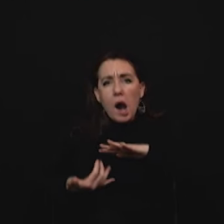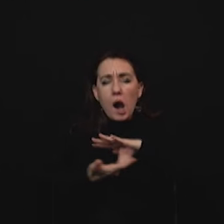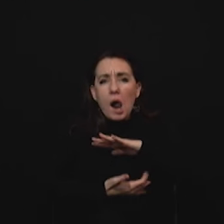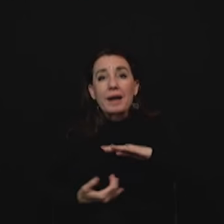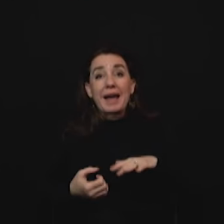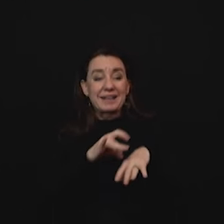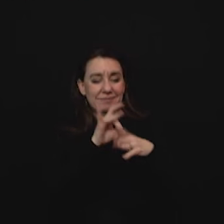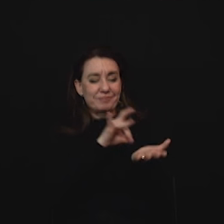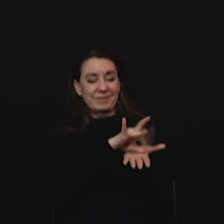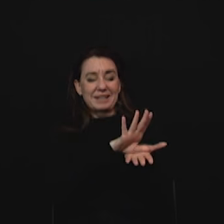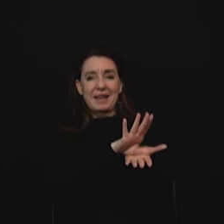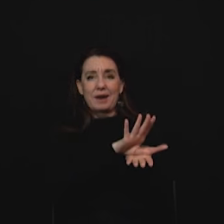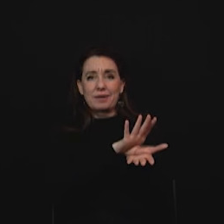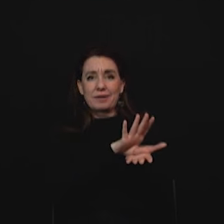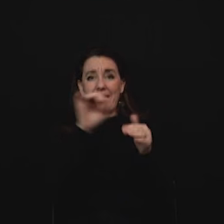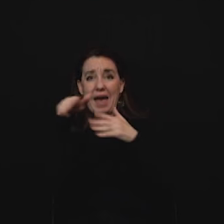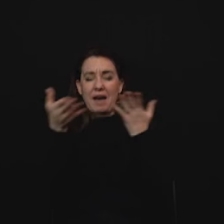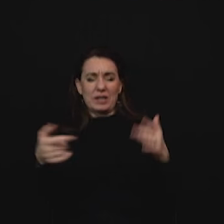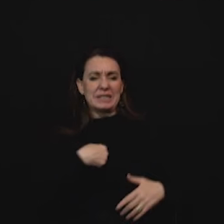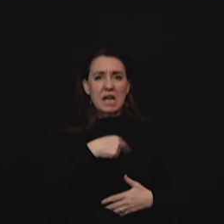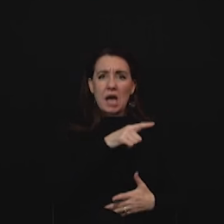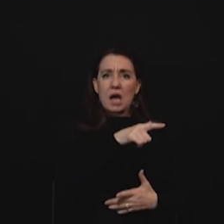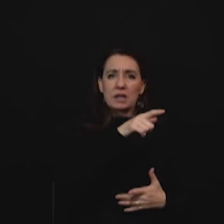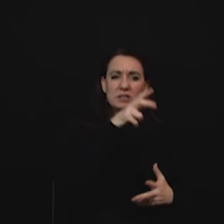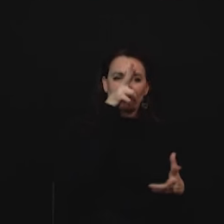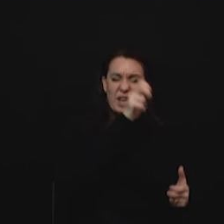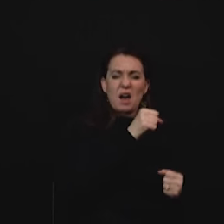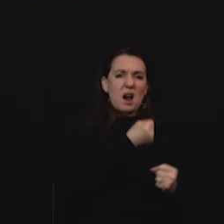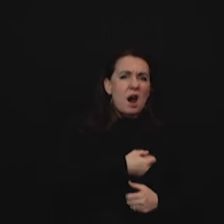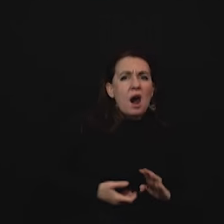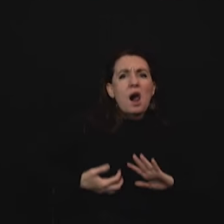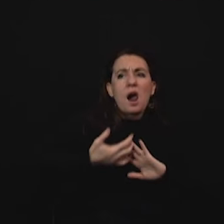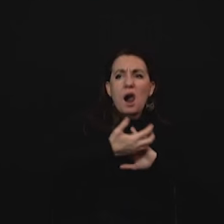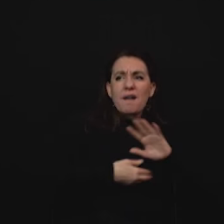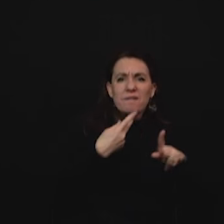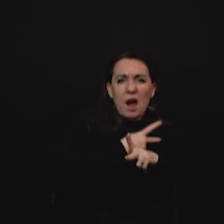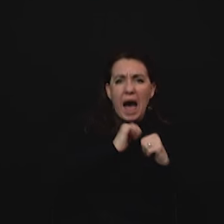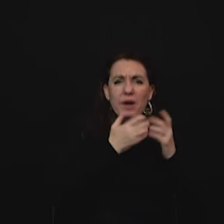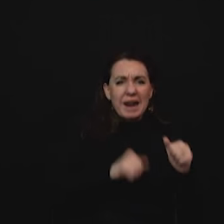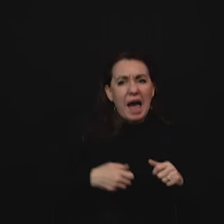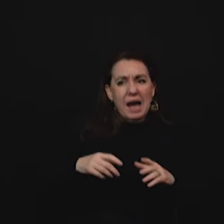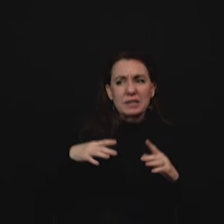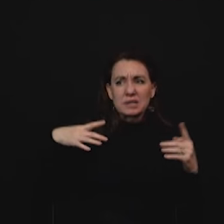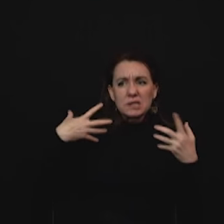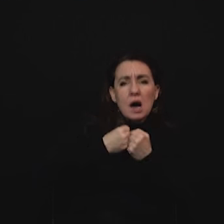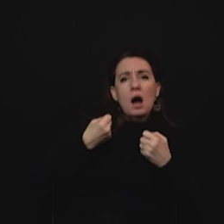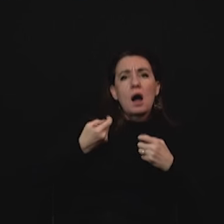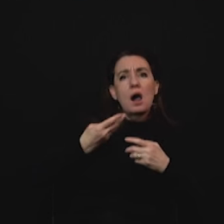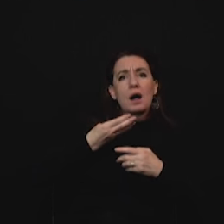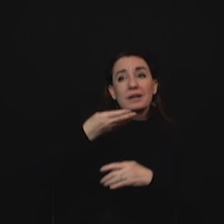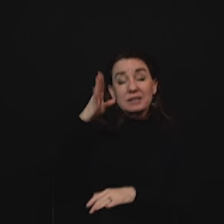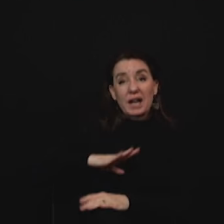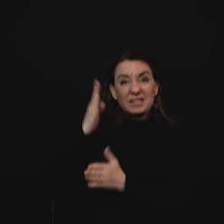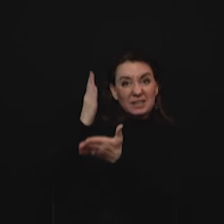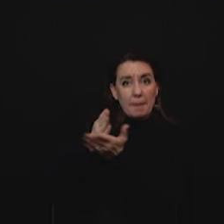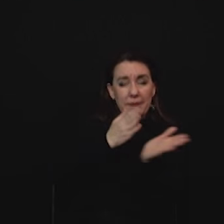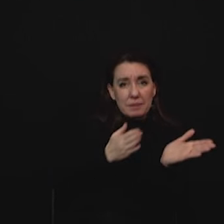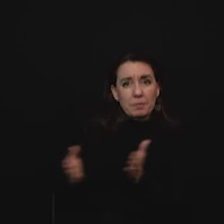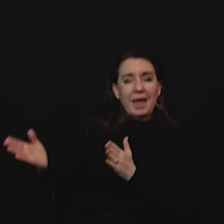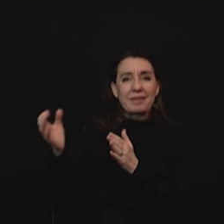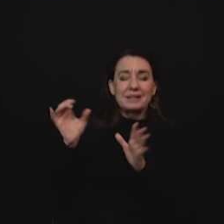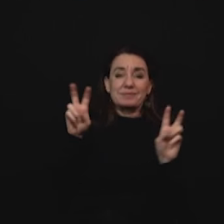heaven. Satan was seething with anger and looking for a way to hurt God. He wanted to stop God's plan, stop this